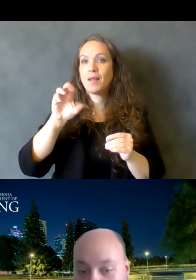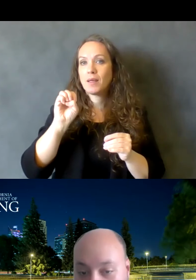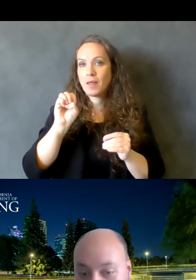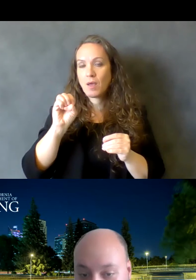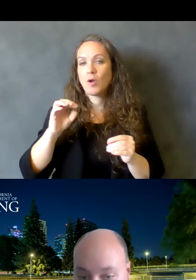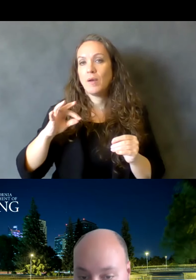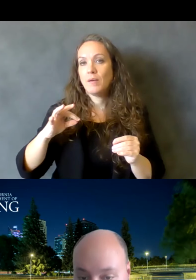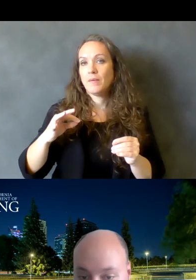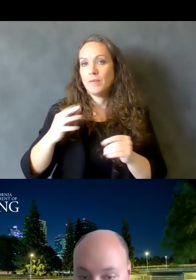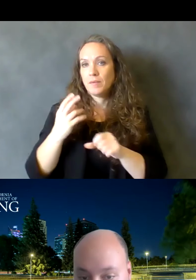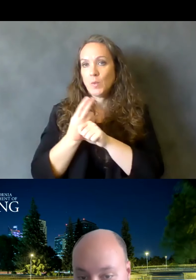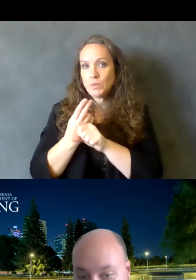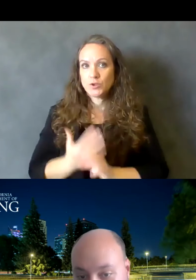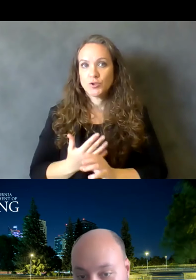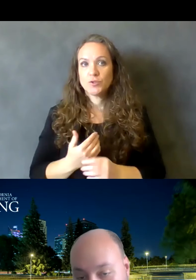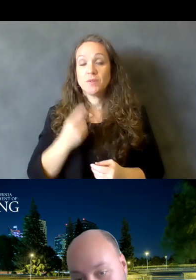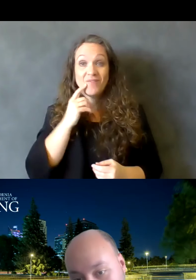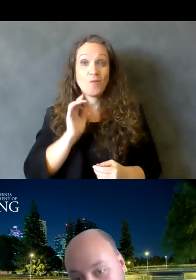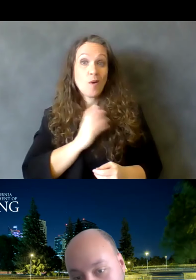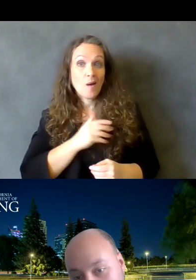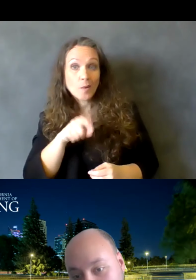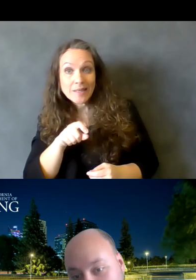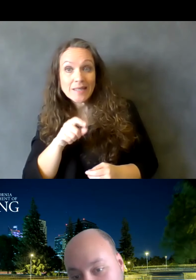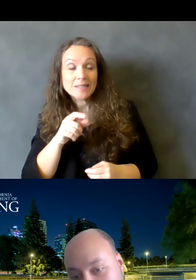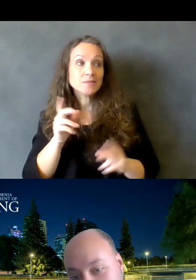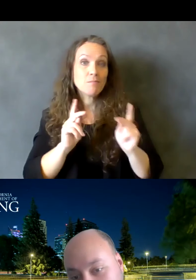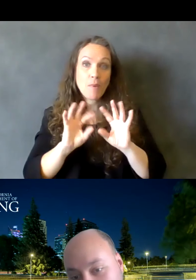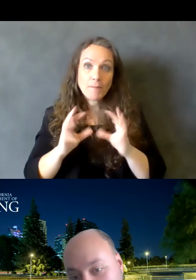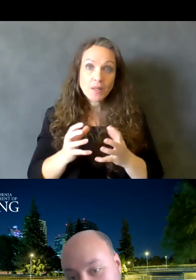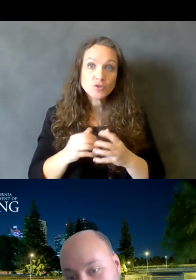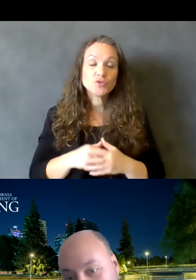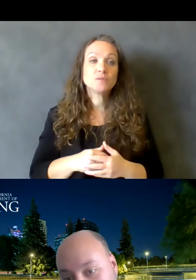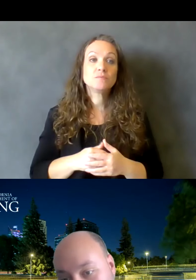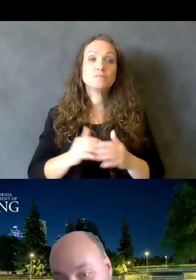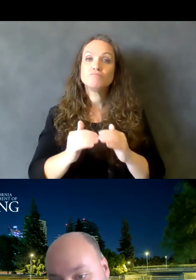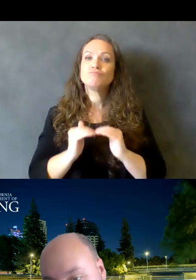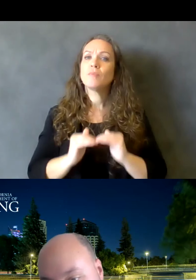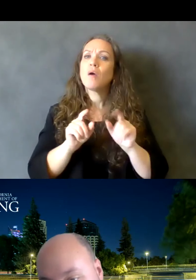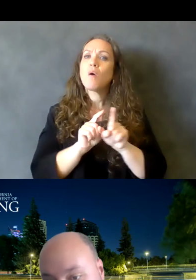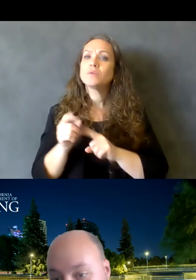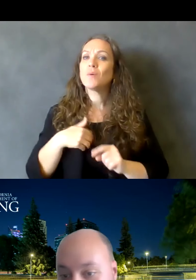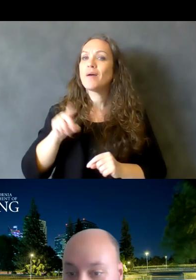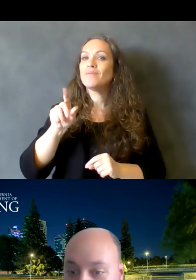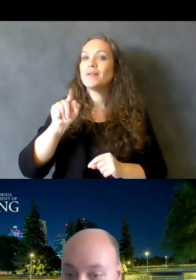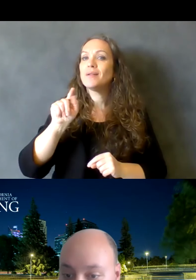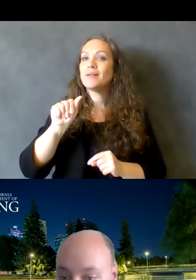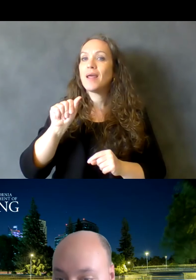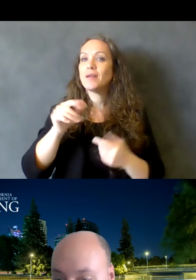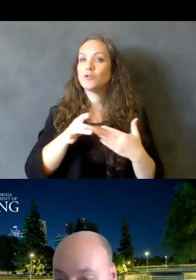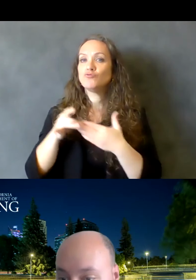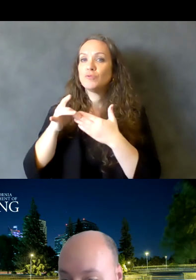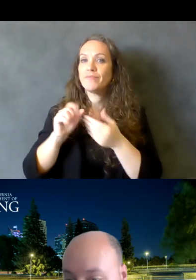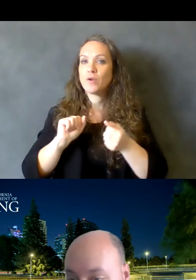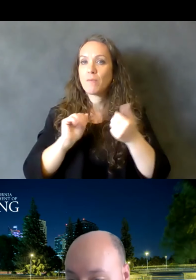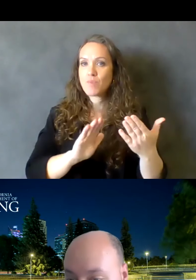and the population resources. One of the other initiatives is leveraging data-driven approaches and implementing new